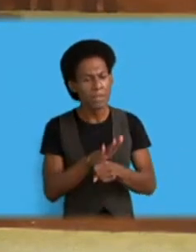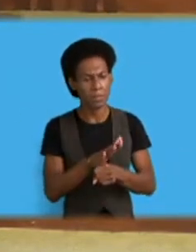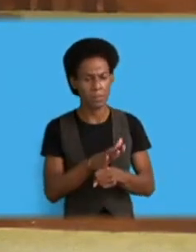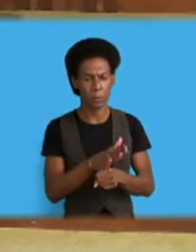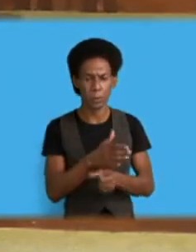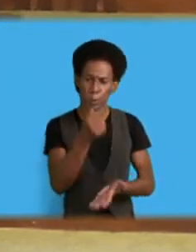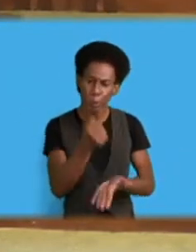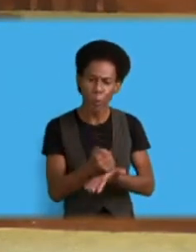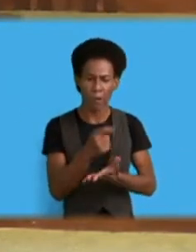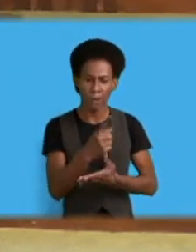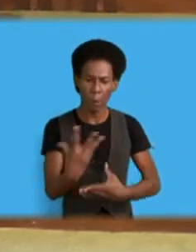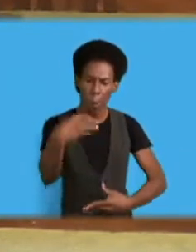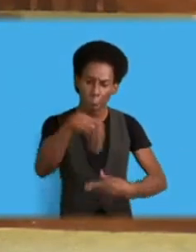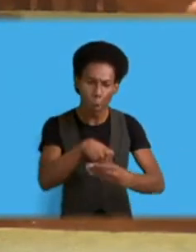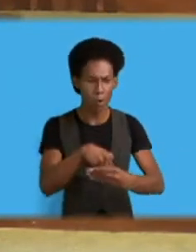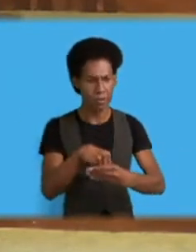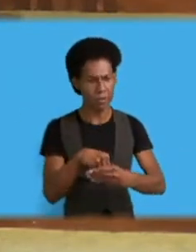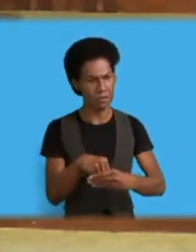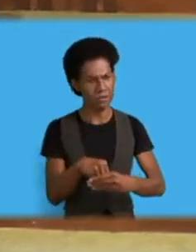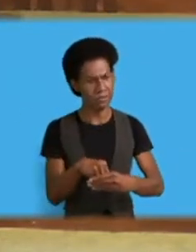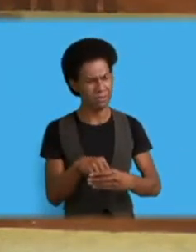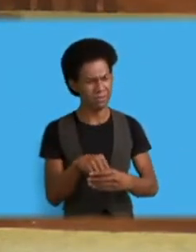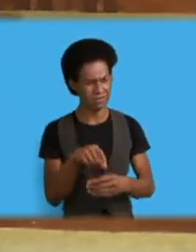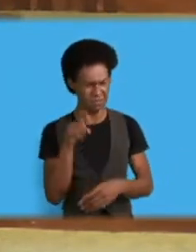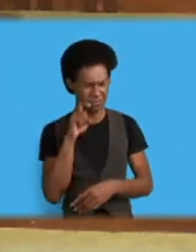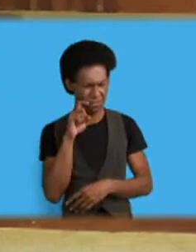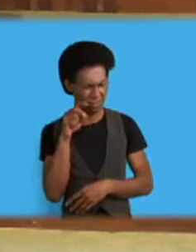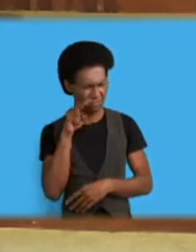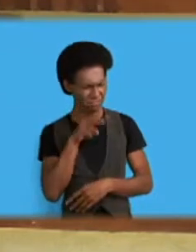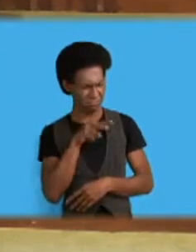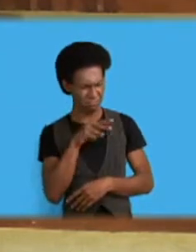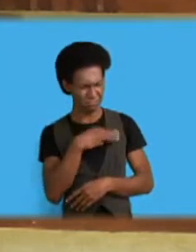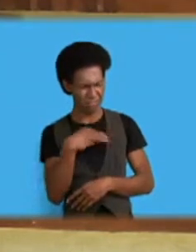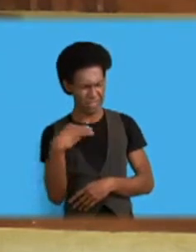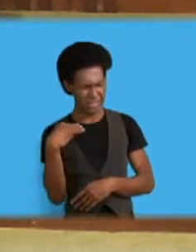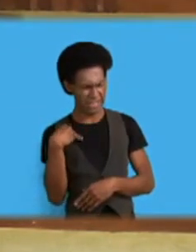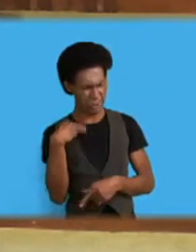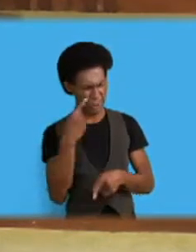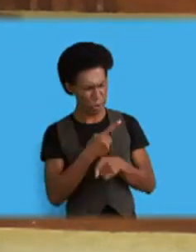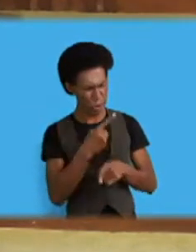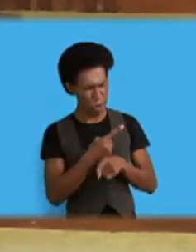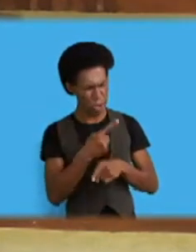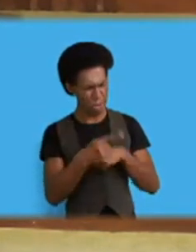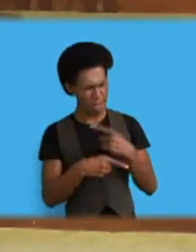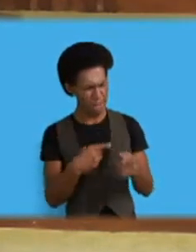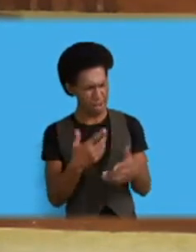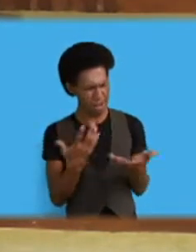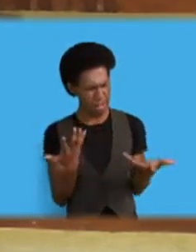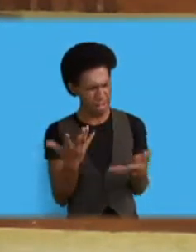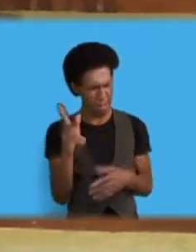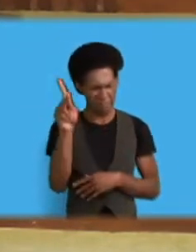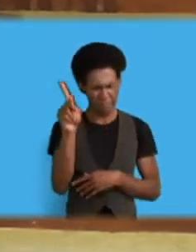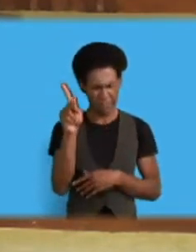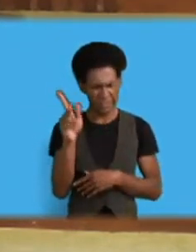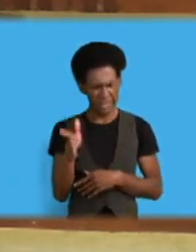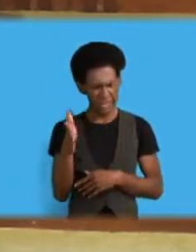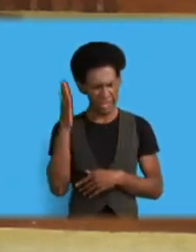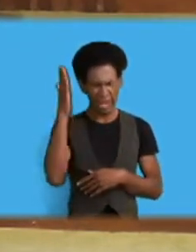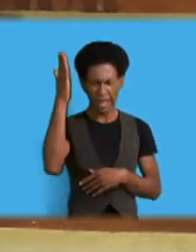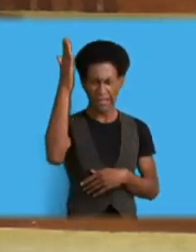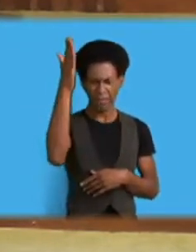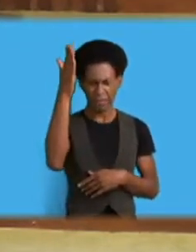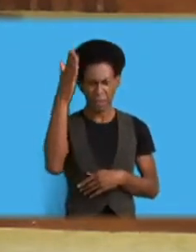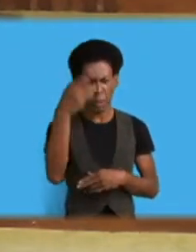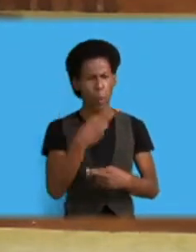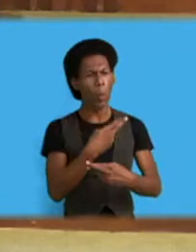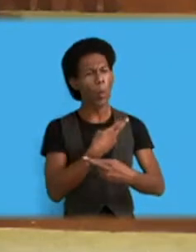Today, it's also ironical that he actually talks about how professors, how academics should be respected, when he himself, when the